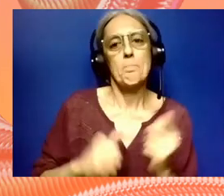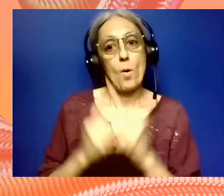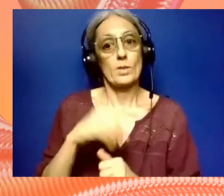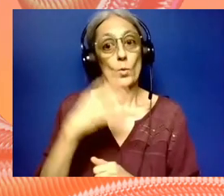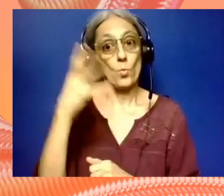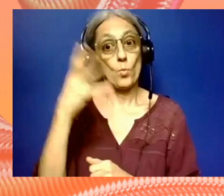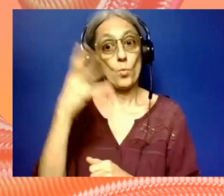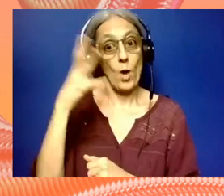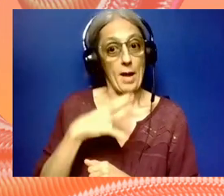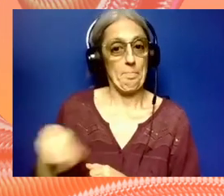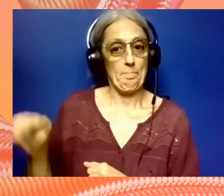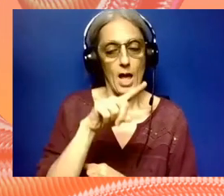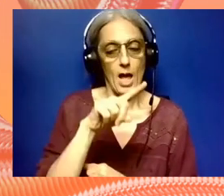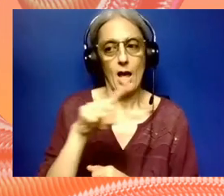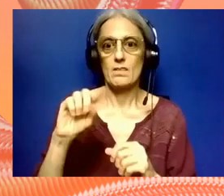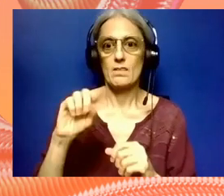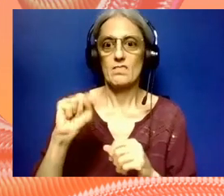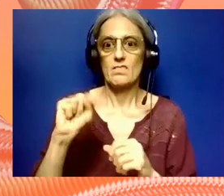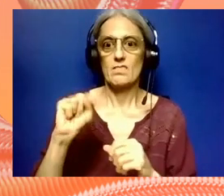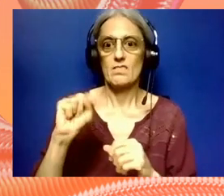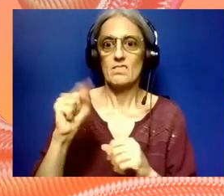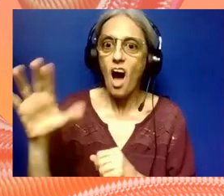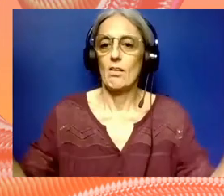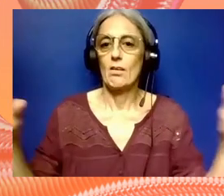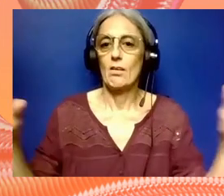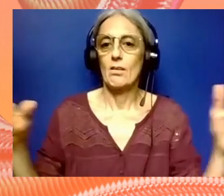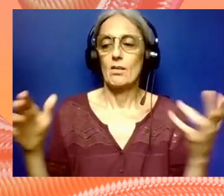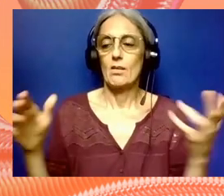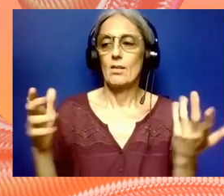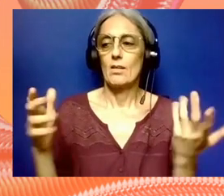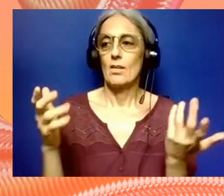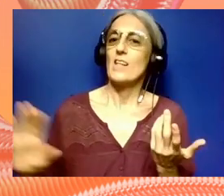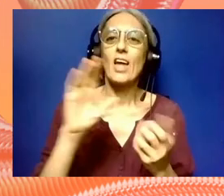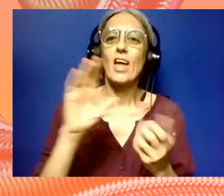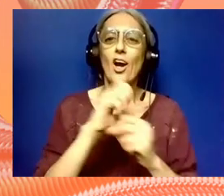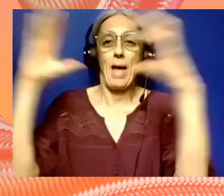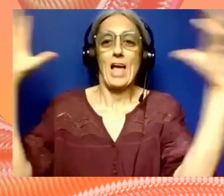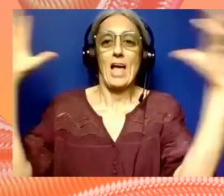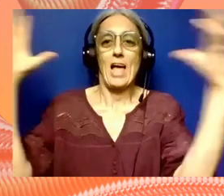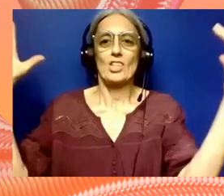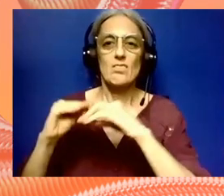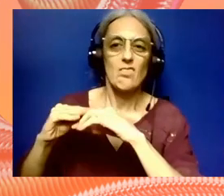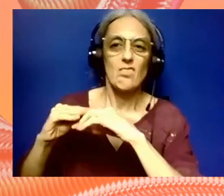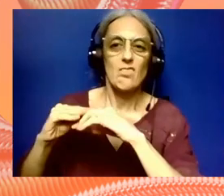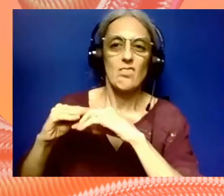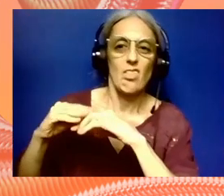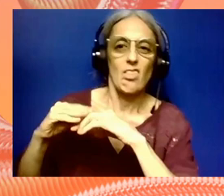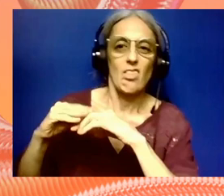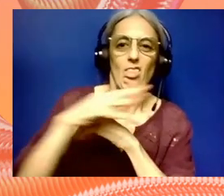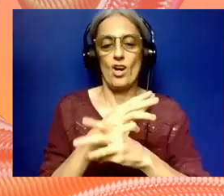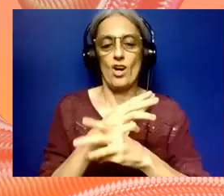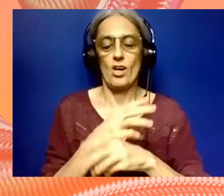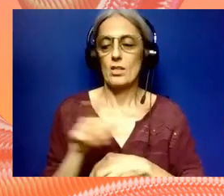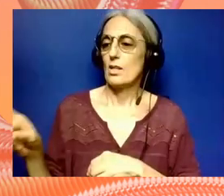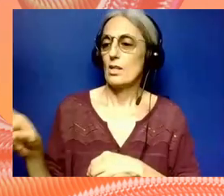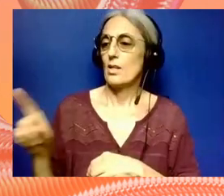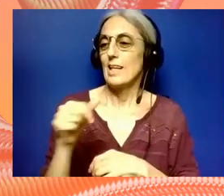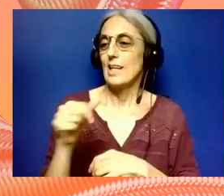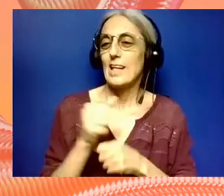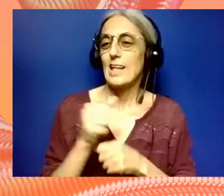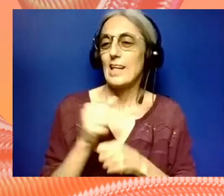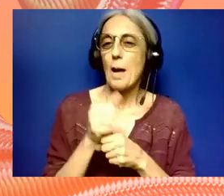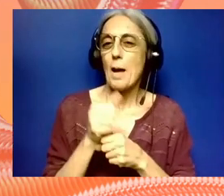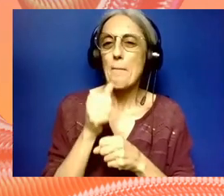like, oh, like, the reason none of this makes sense is because it truly doesn't make sense. It's rooted in